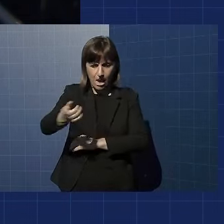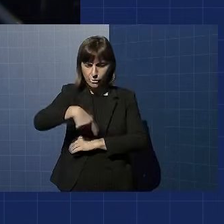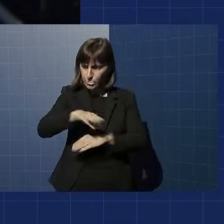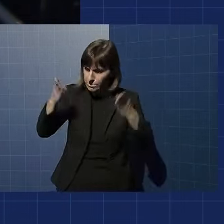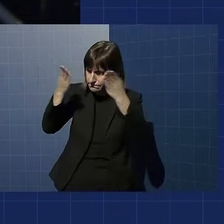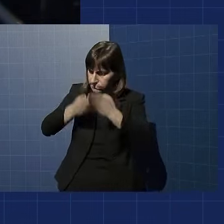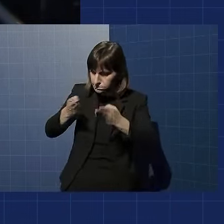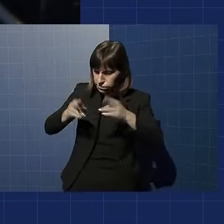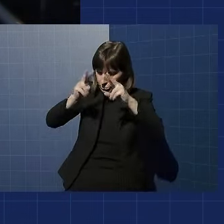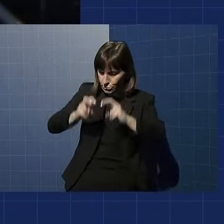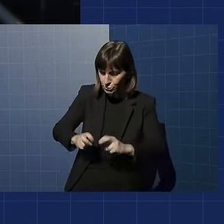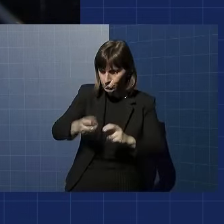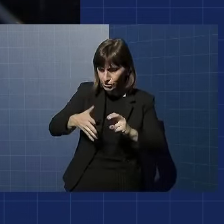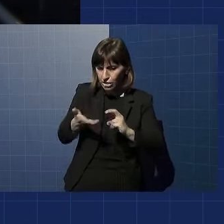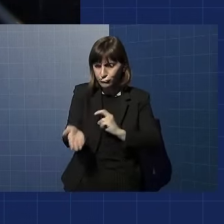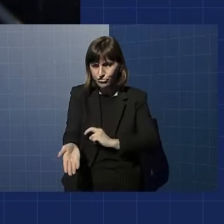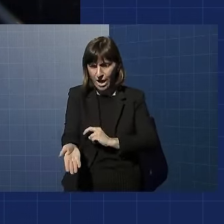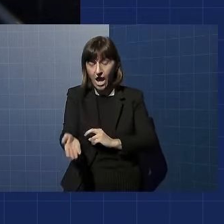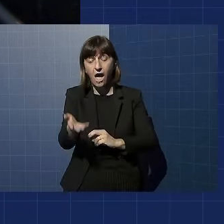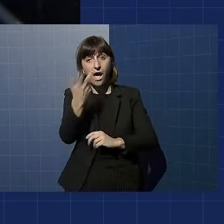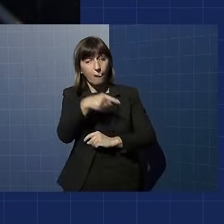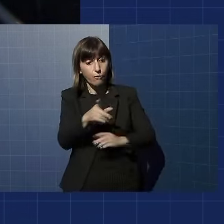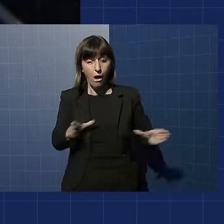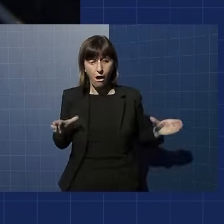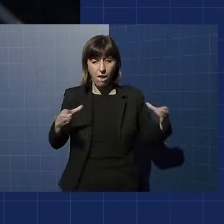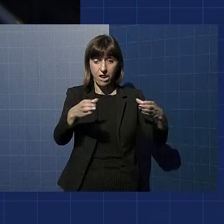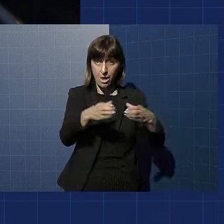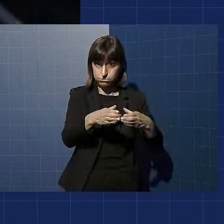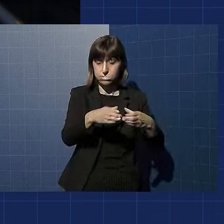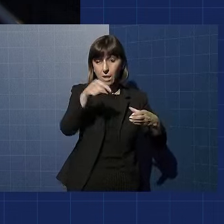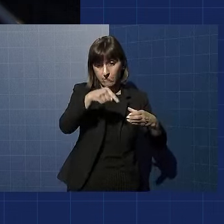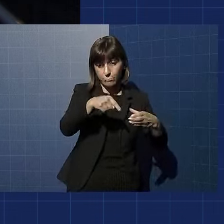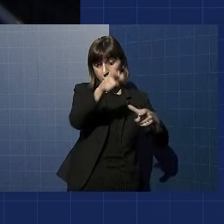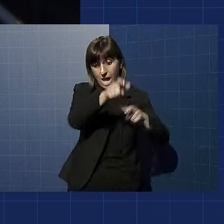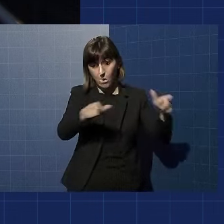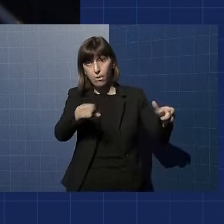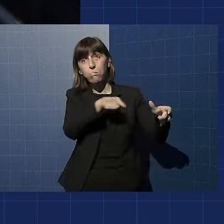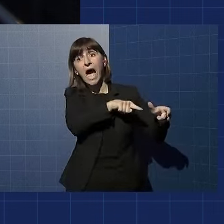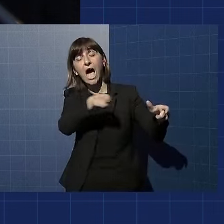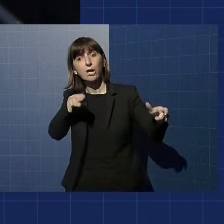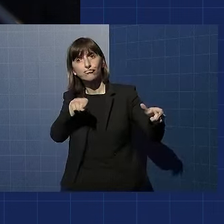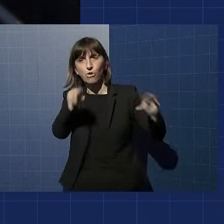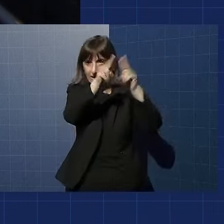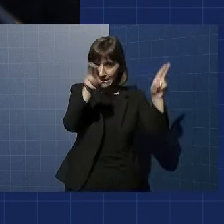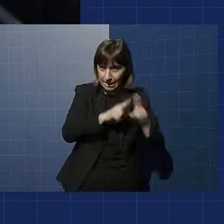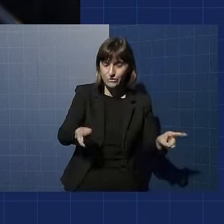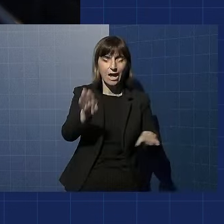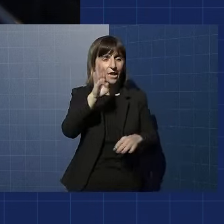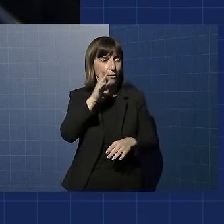and female crew. And to look at those dynamics is really important to plan.